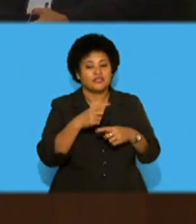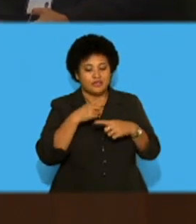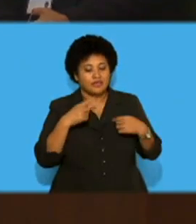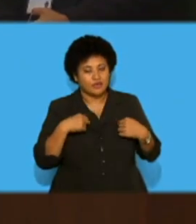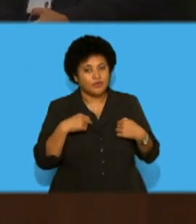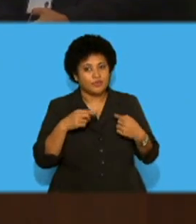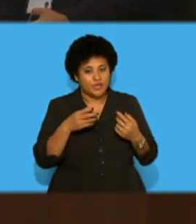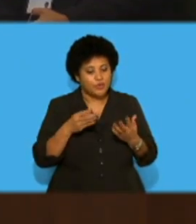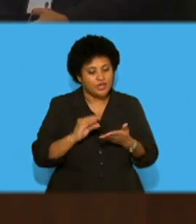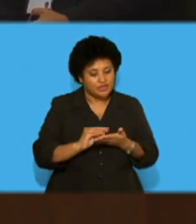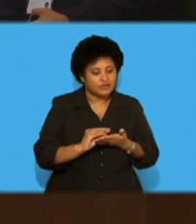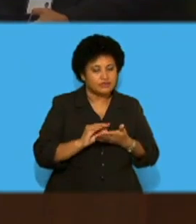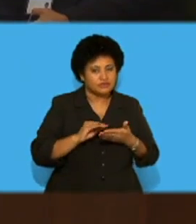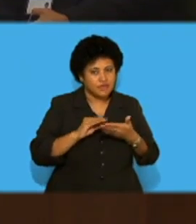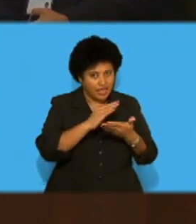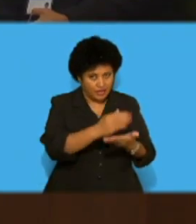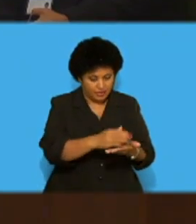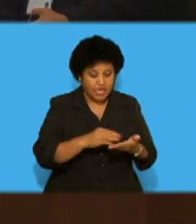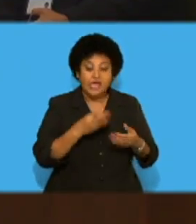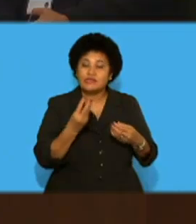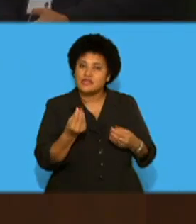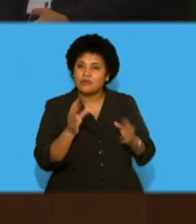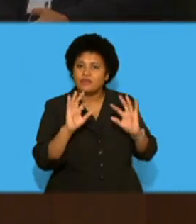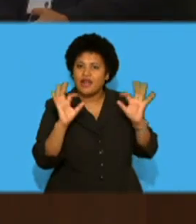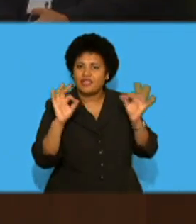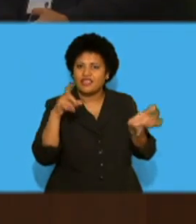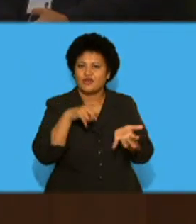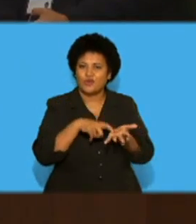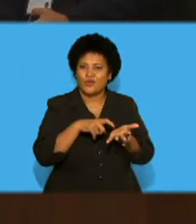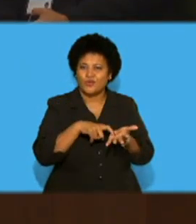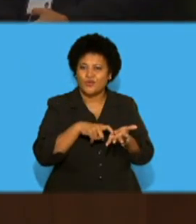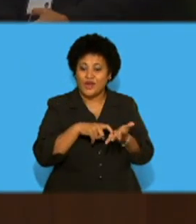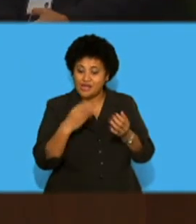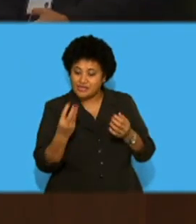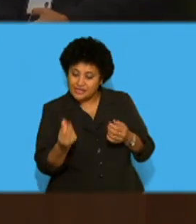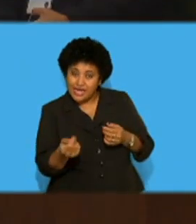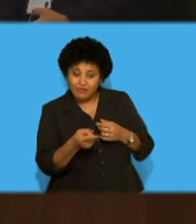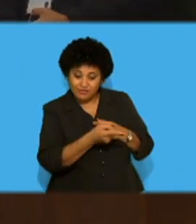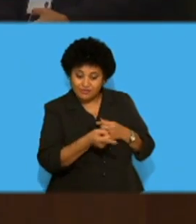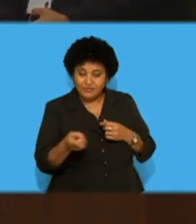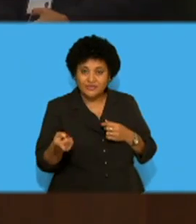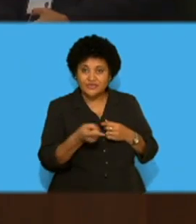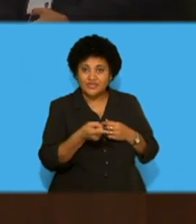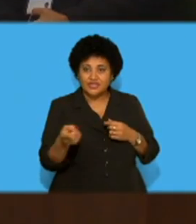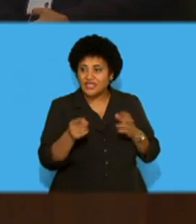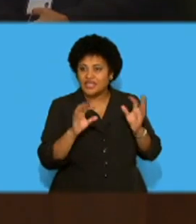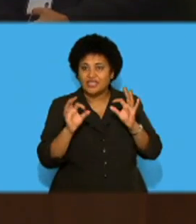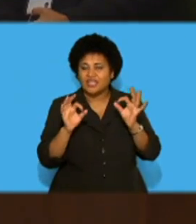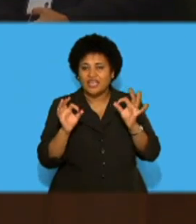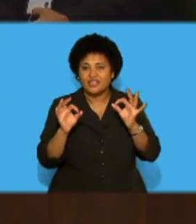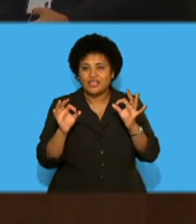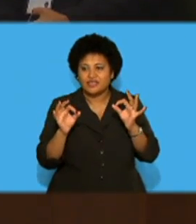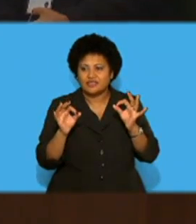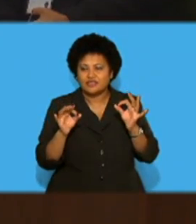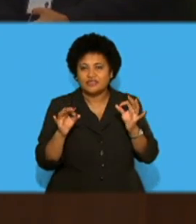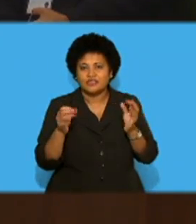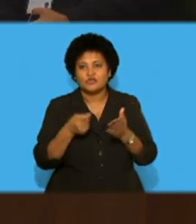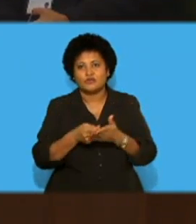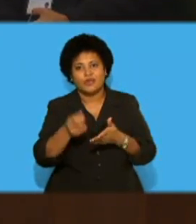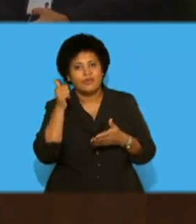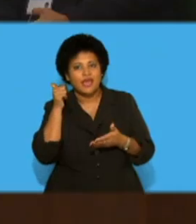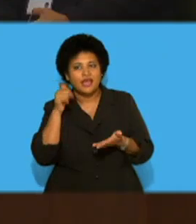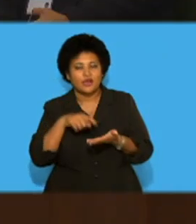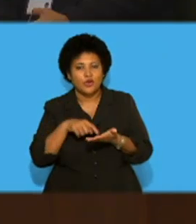yielding farmers. Some of them actually don't have loans. And some of them actually took the initiative to actually pay off their loans. So we have